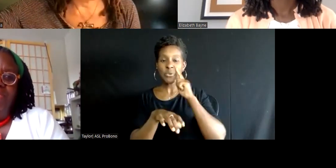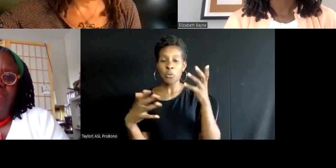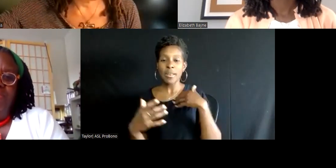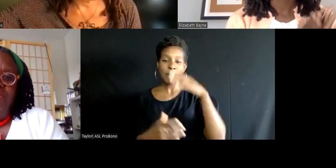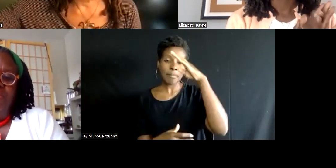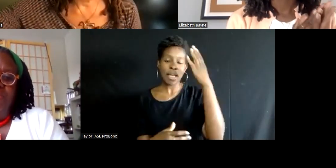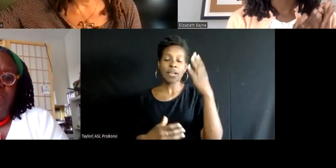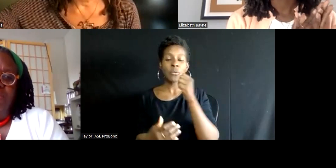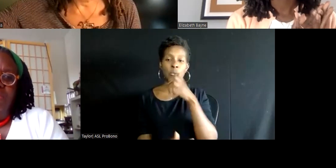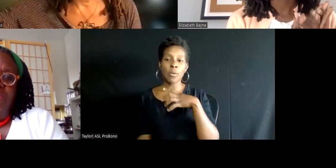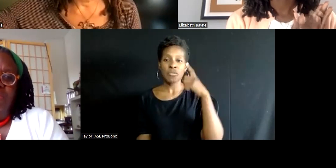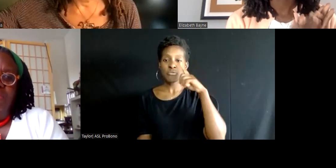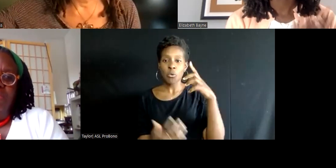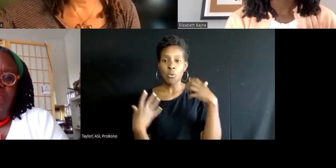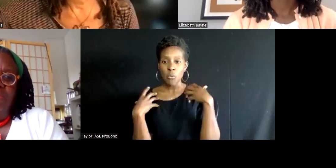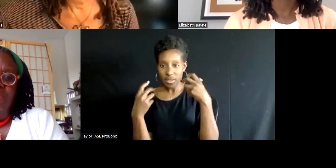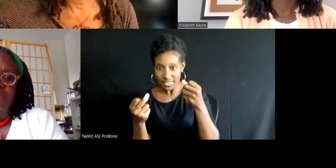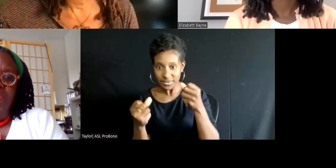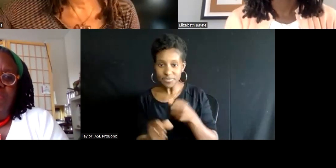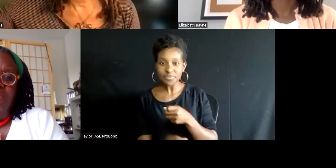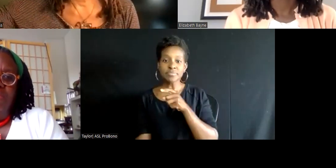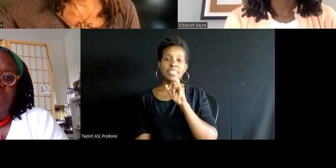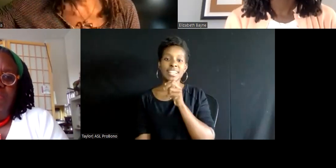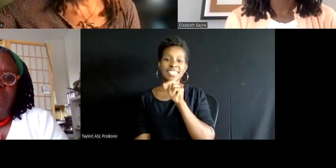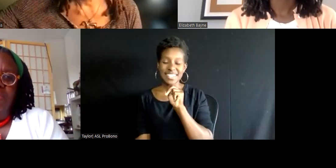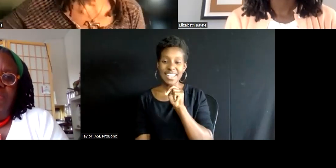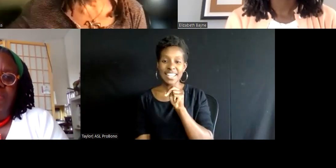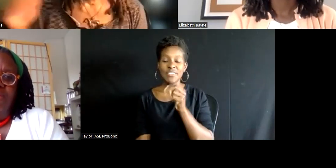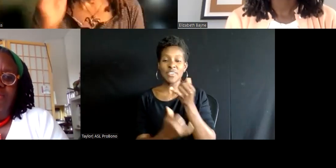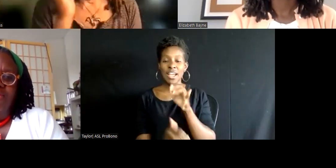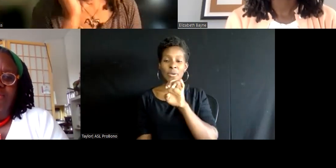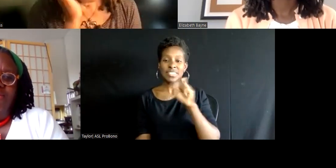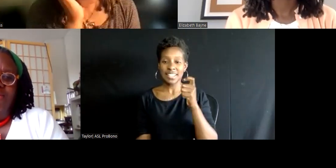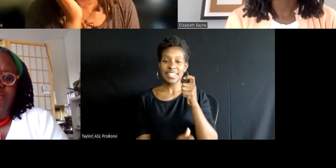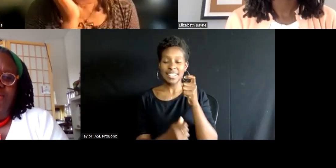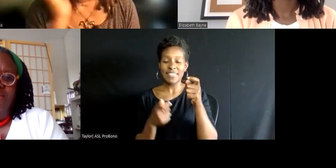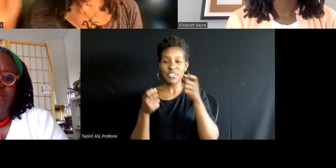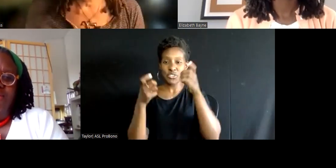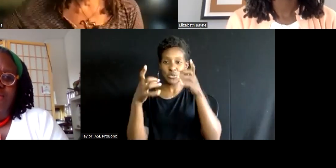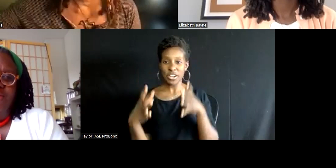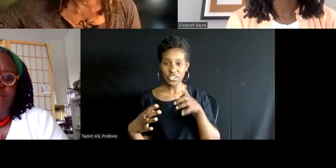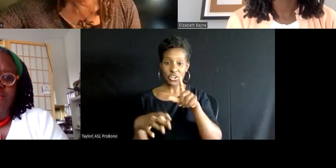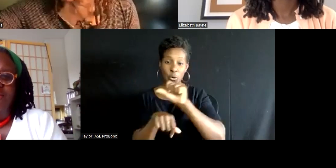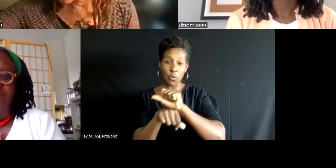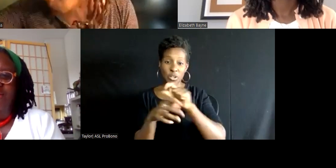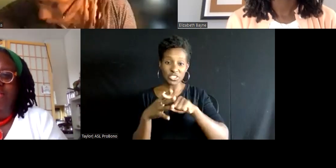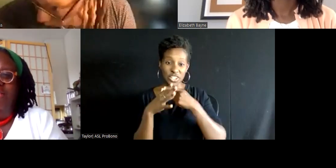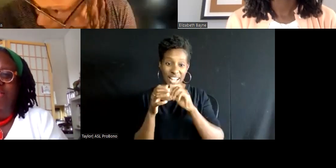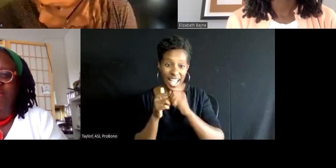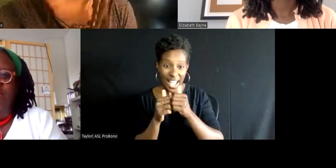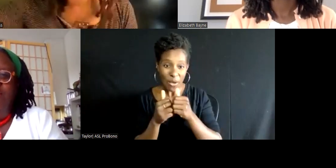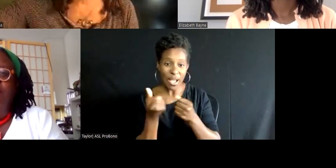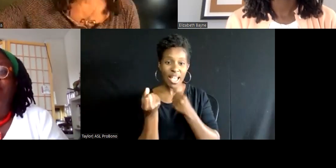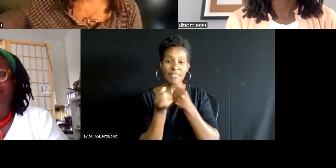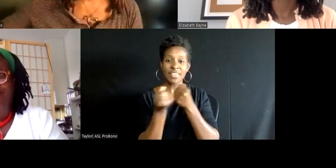Wellness. Jan is currently the executive director. Her work in the health field began as an advocate during her